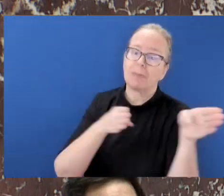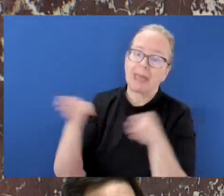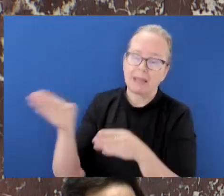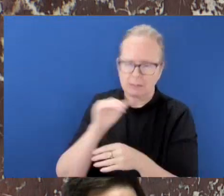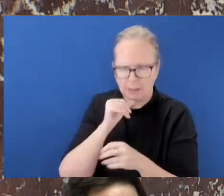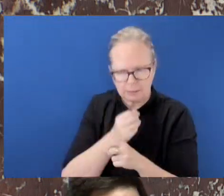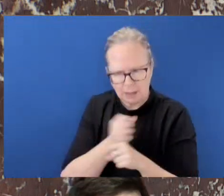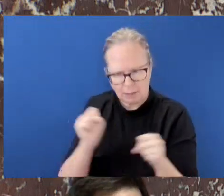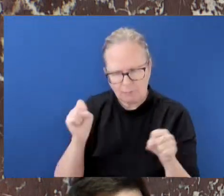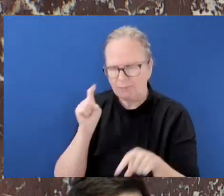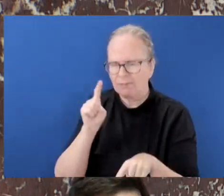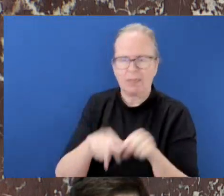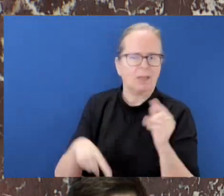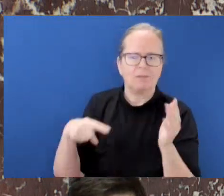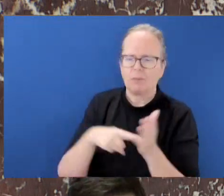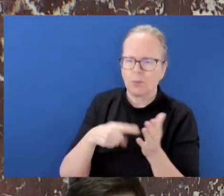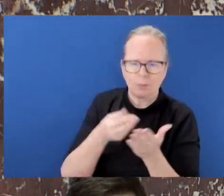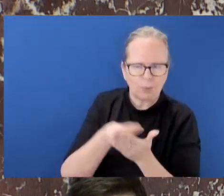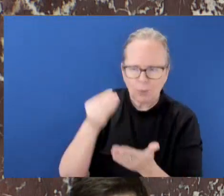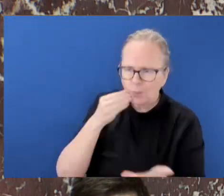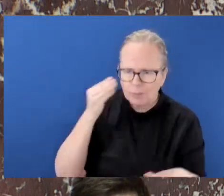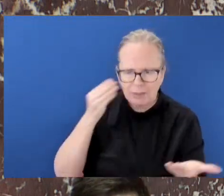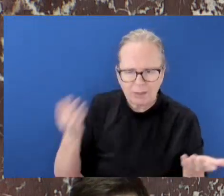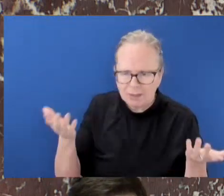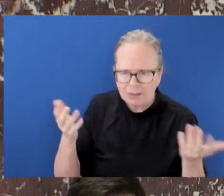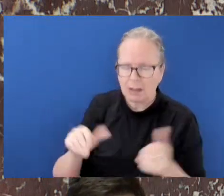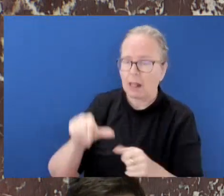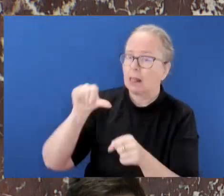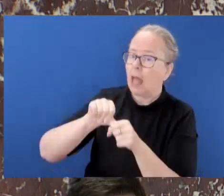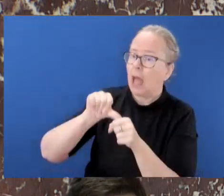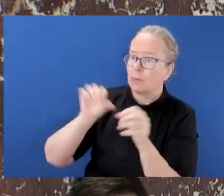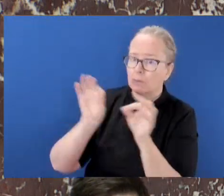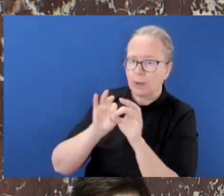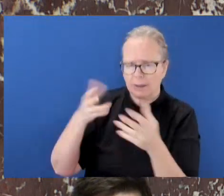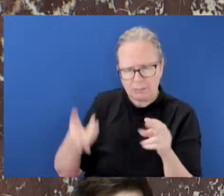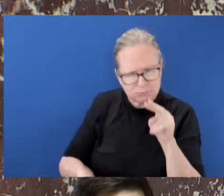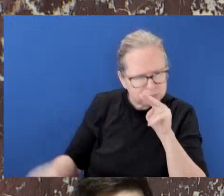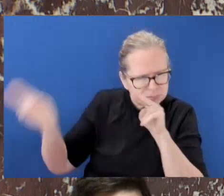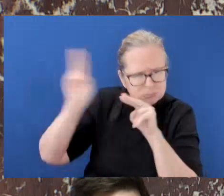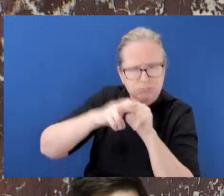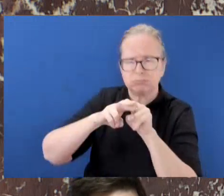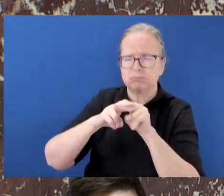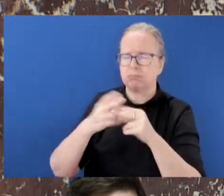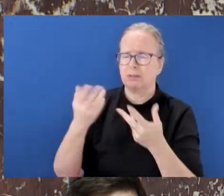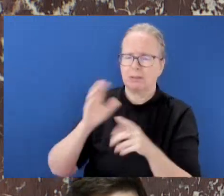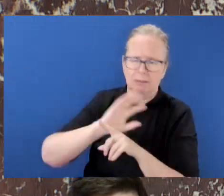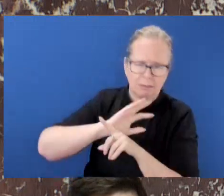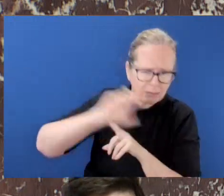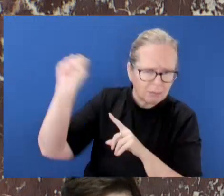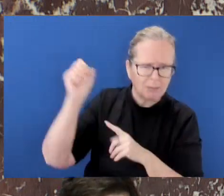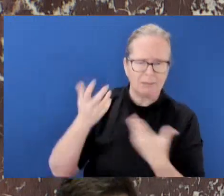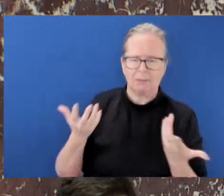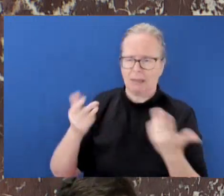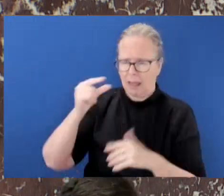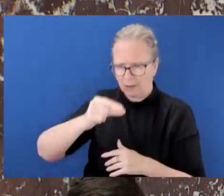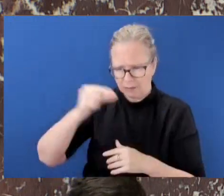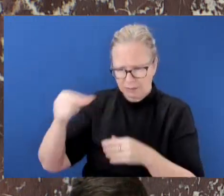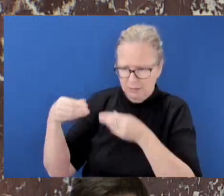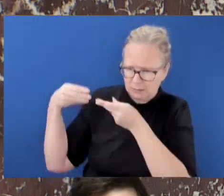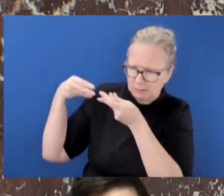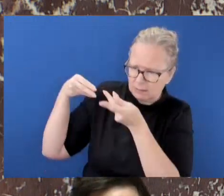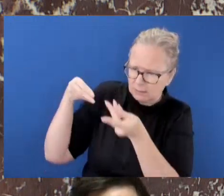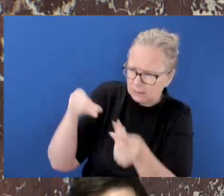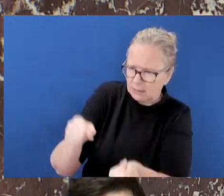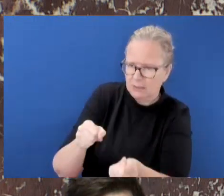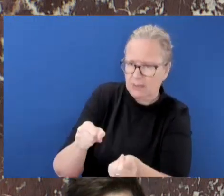expensive in North America. Never has a government spent more to achieve less, Mr. Speaker. Spending is up